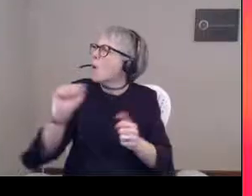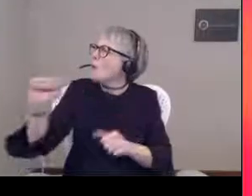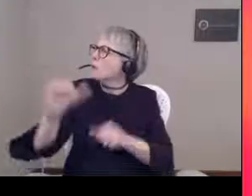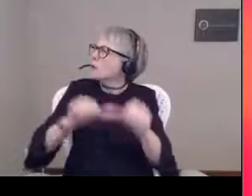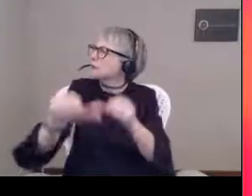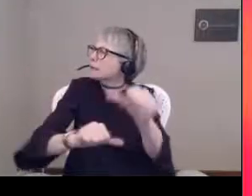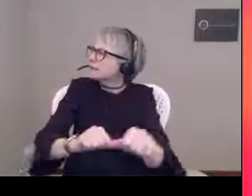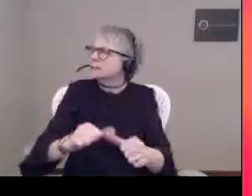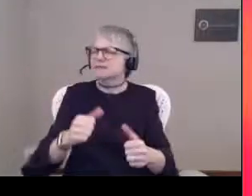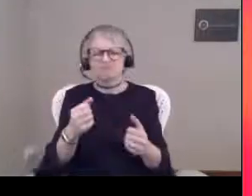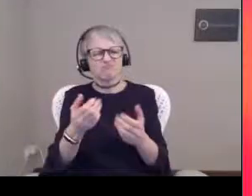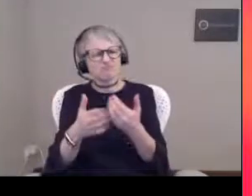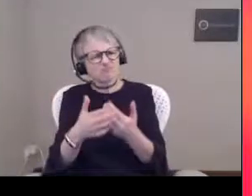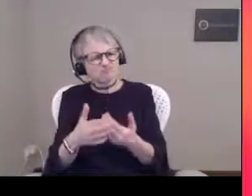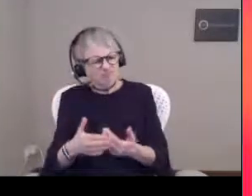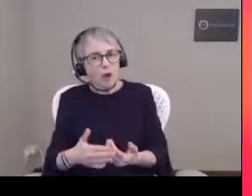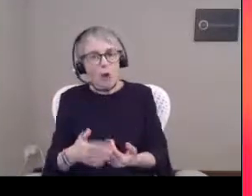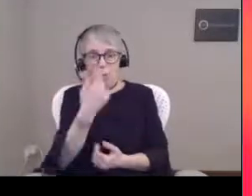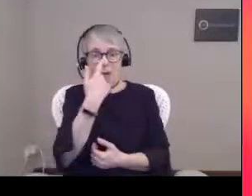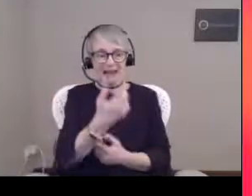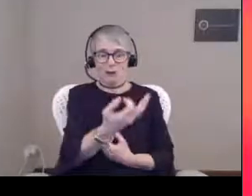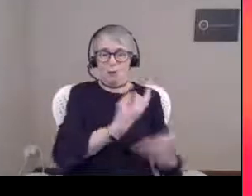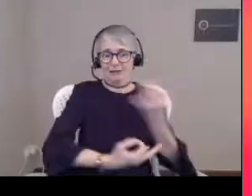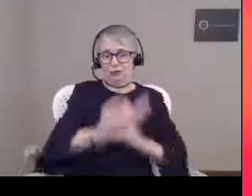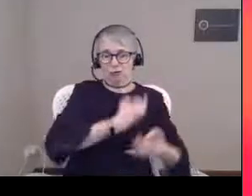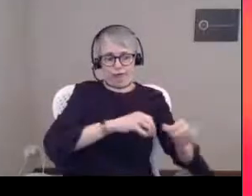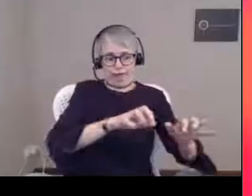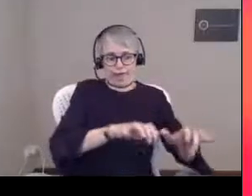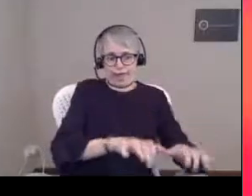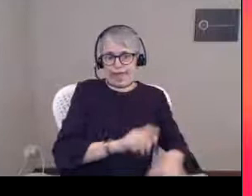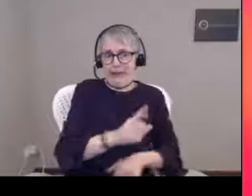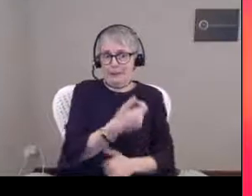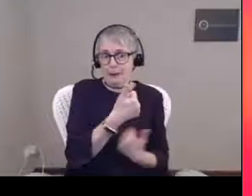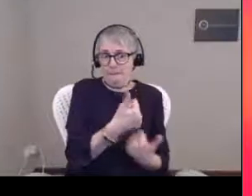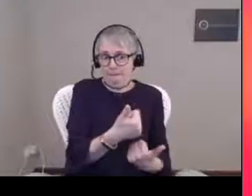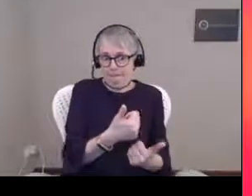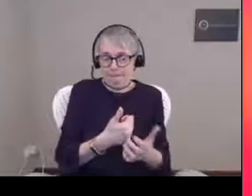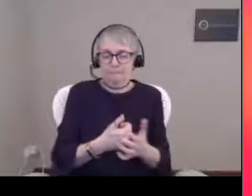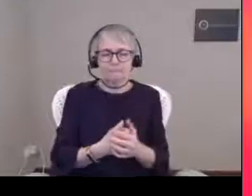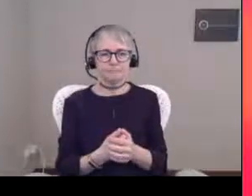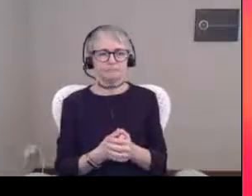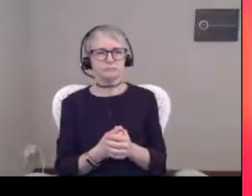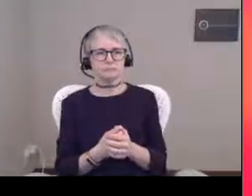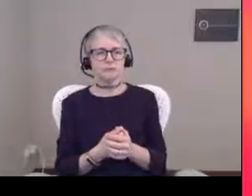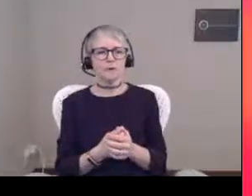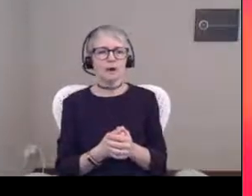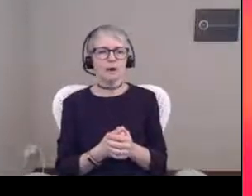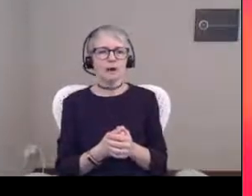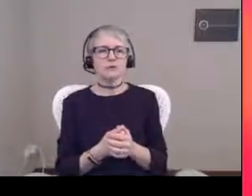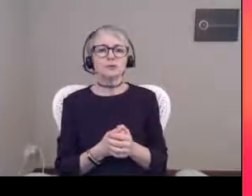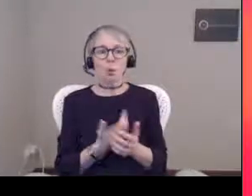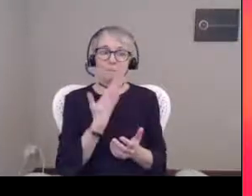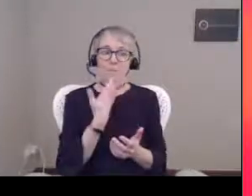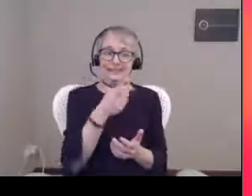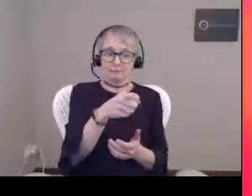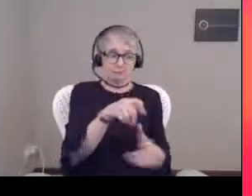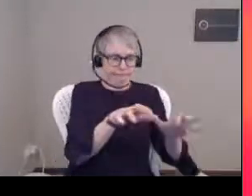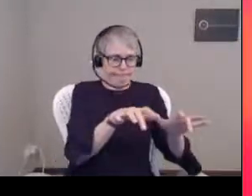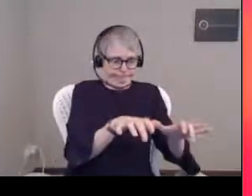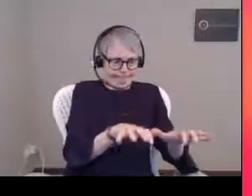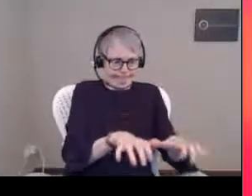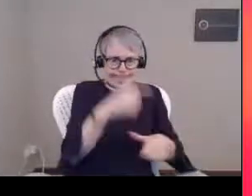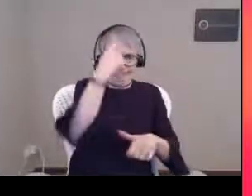you'll have the opportunity to ask questions later on. So if you have questions as we go through, do put them in the questions box and I'll